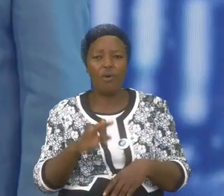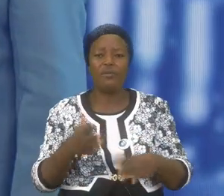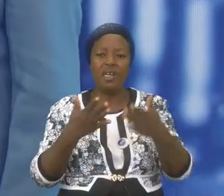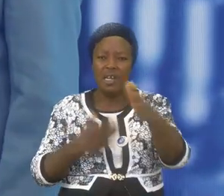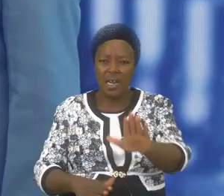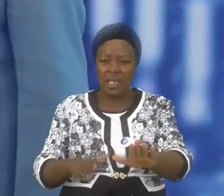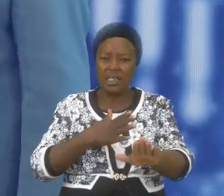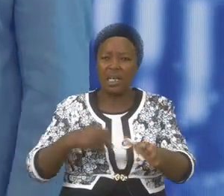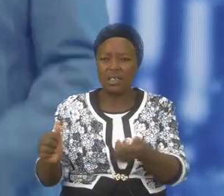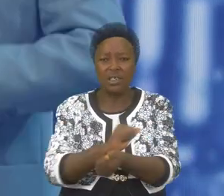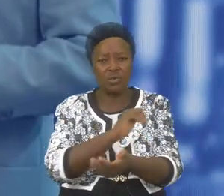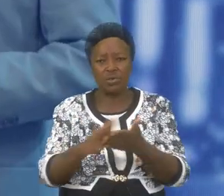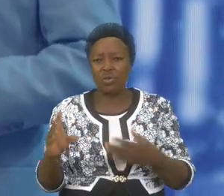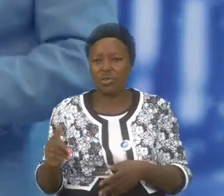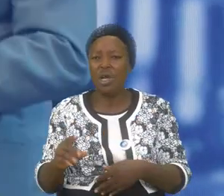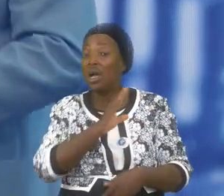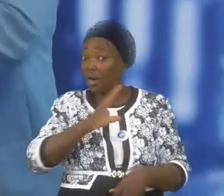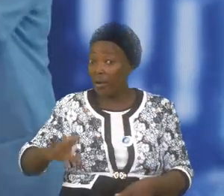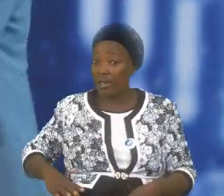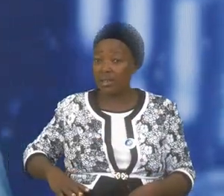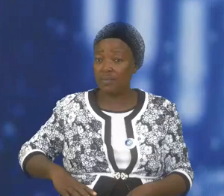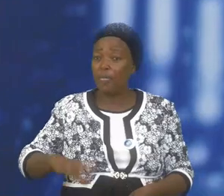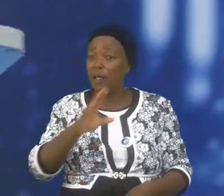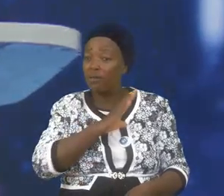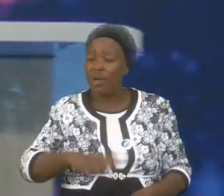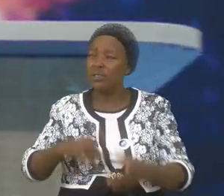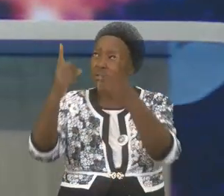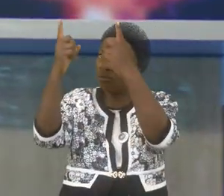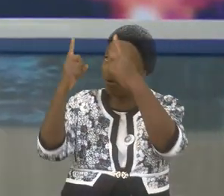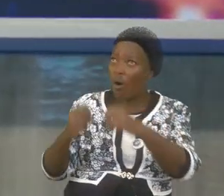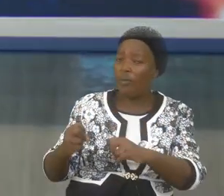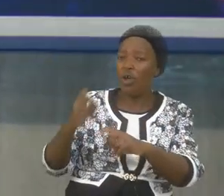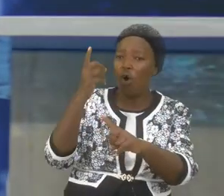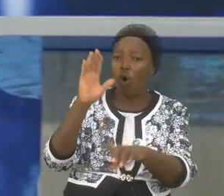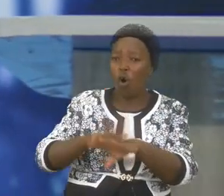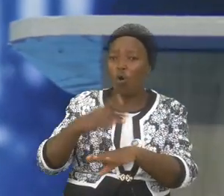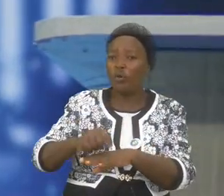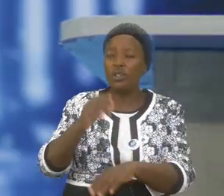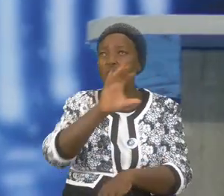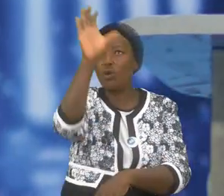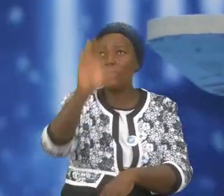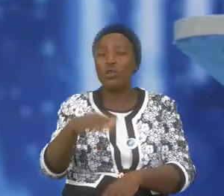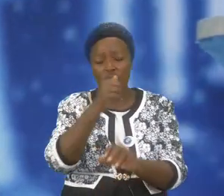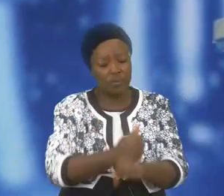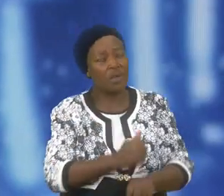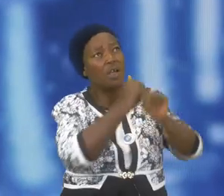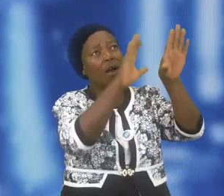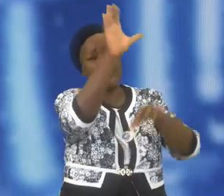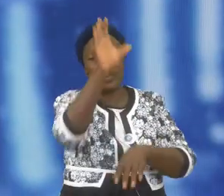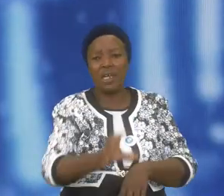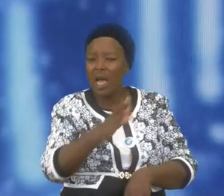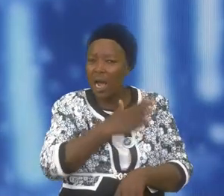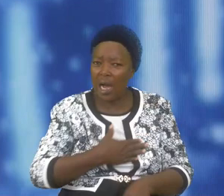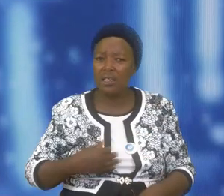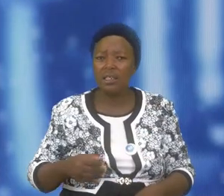coming on the cross of Calvary. And Daniel had this revelation. It